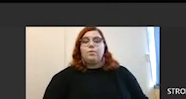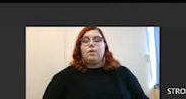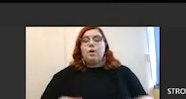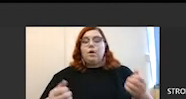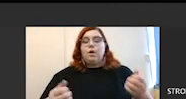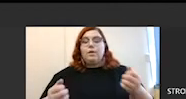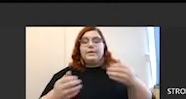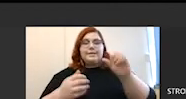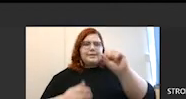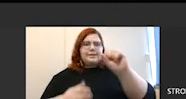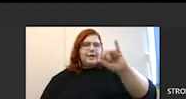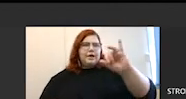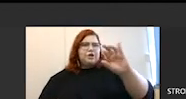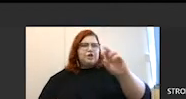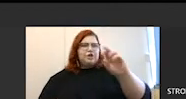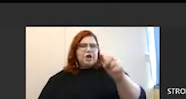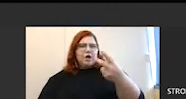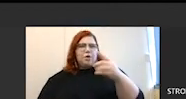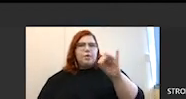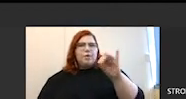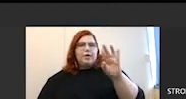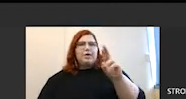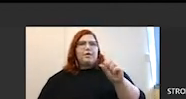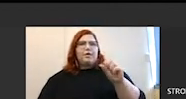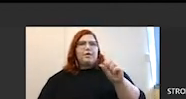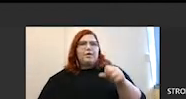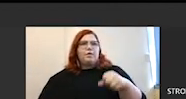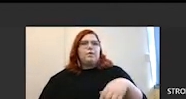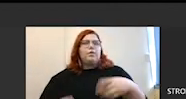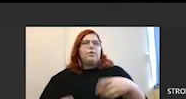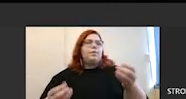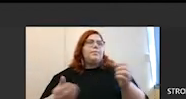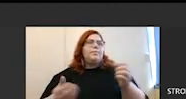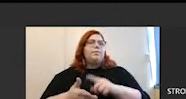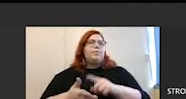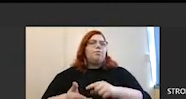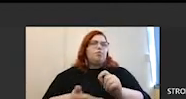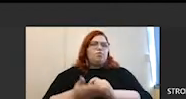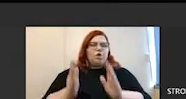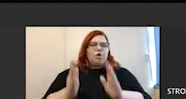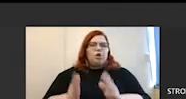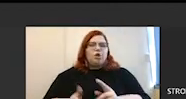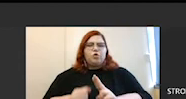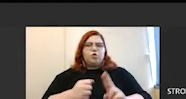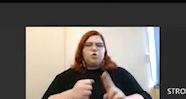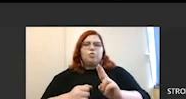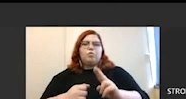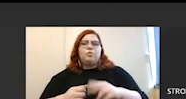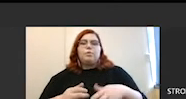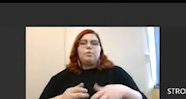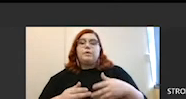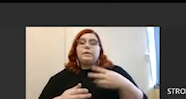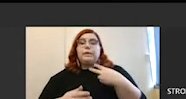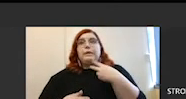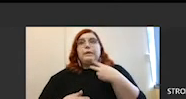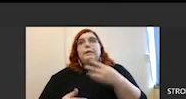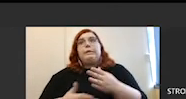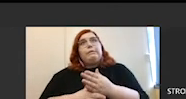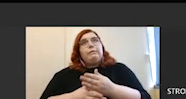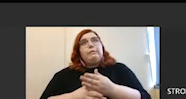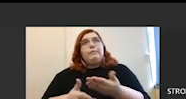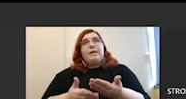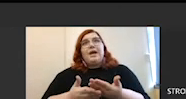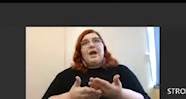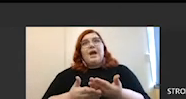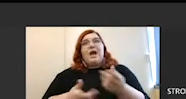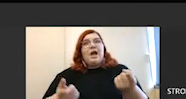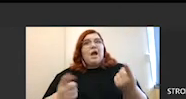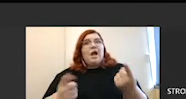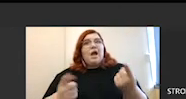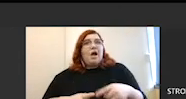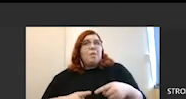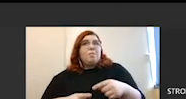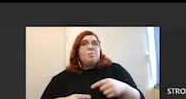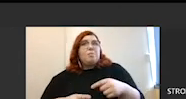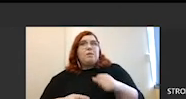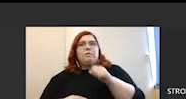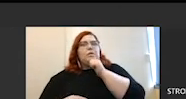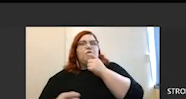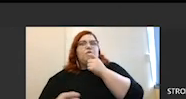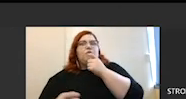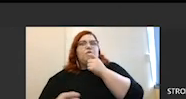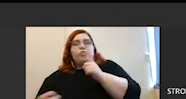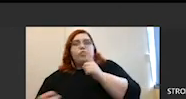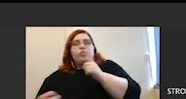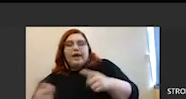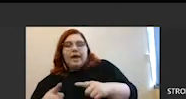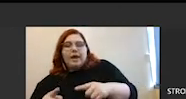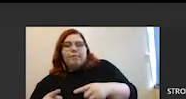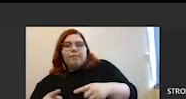some writers use to hint at something that might have happened in the story, but didn't actually happen. Not